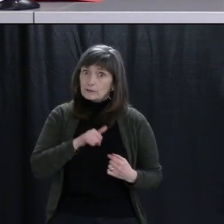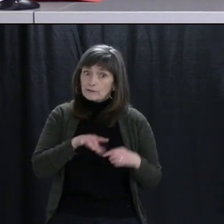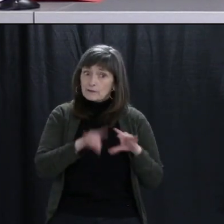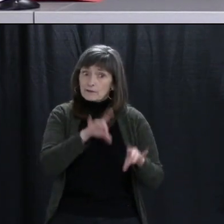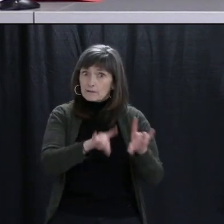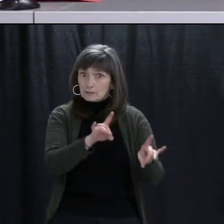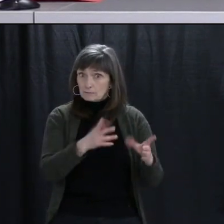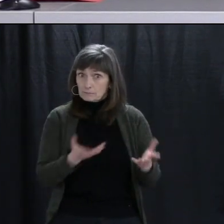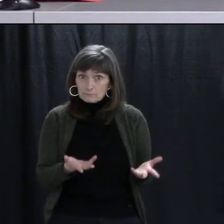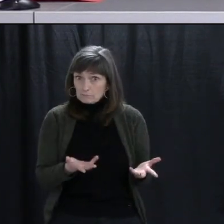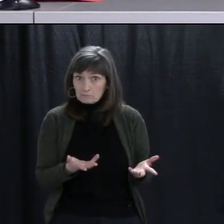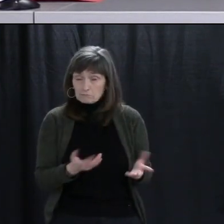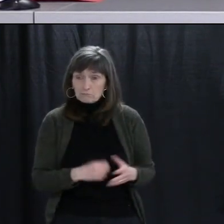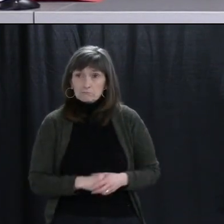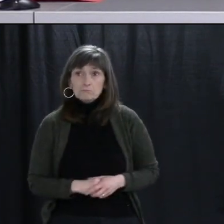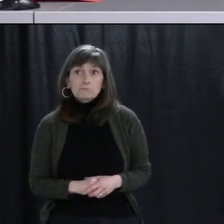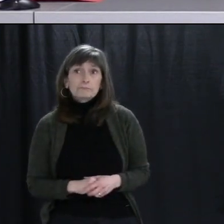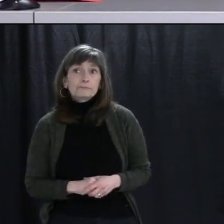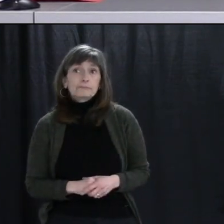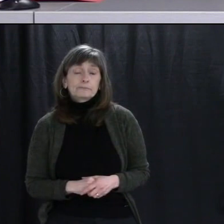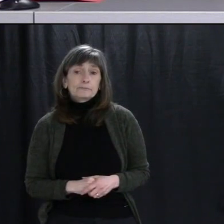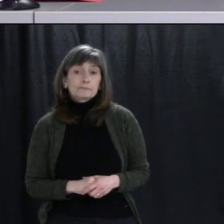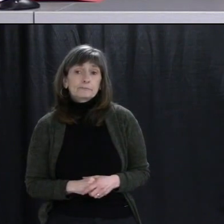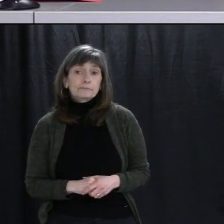at the funeral home.